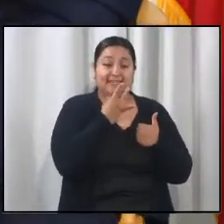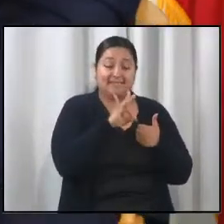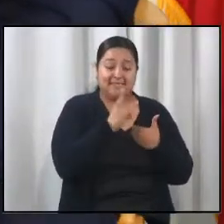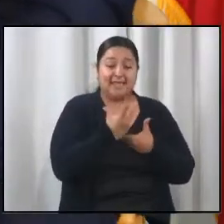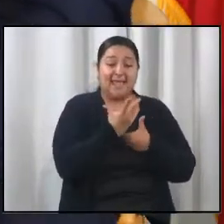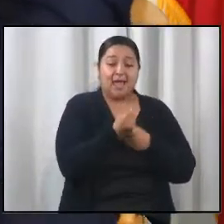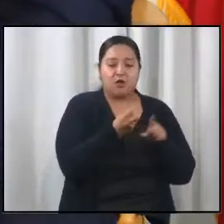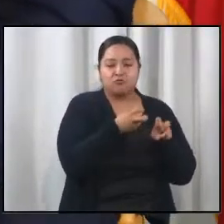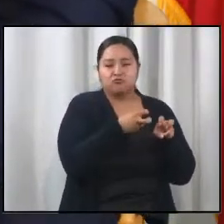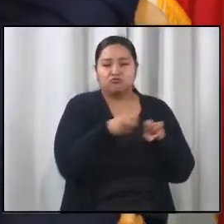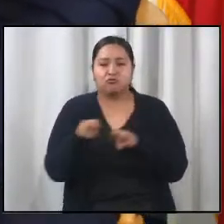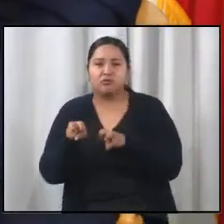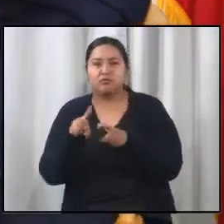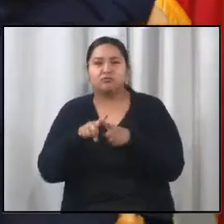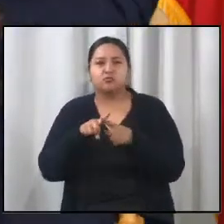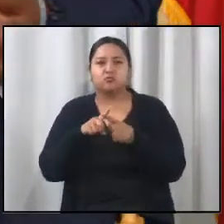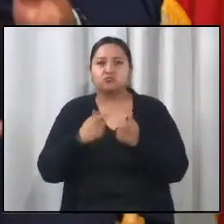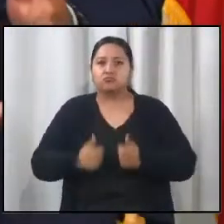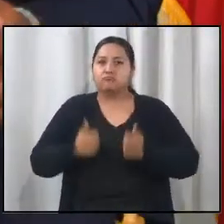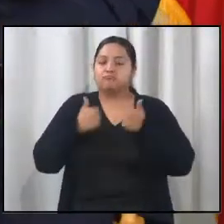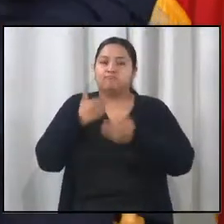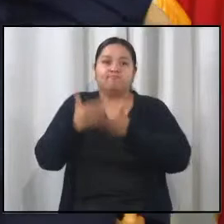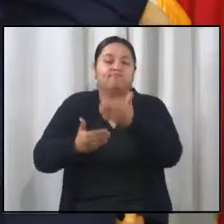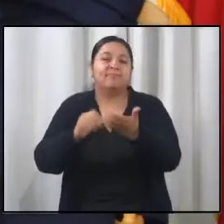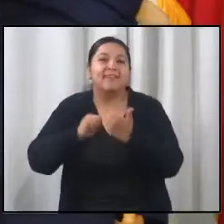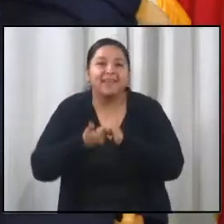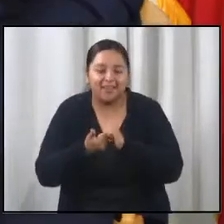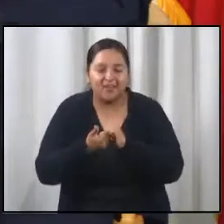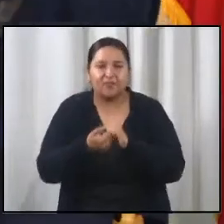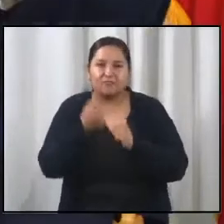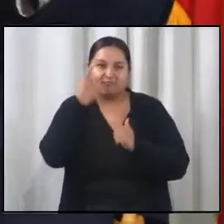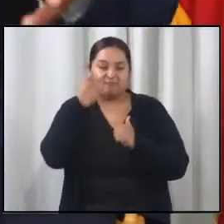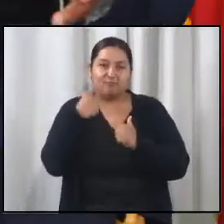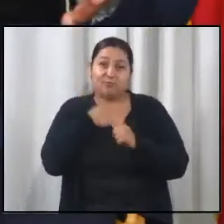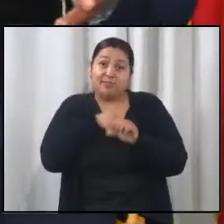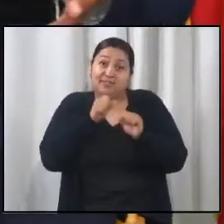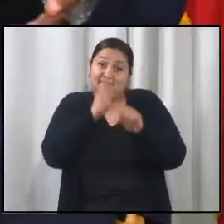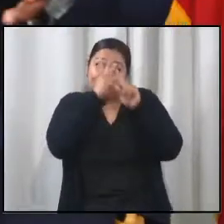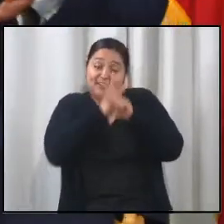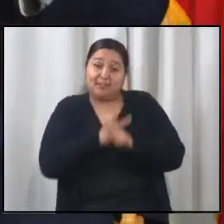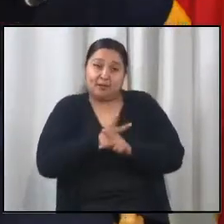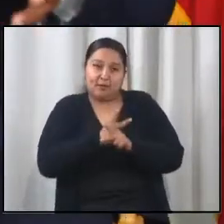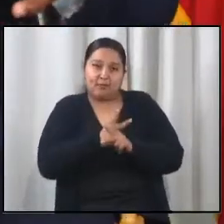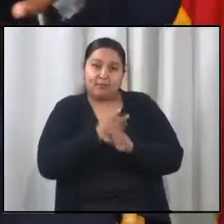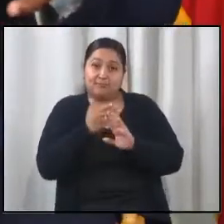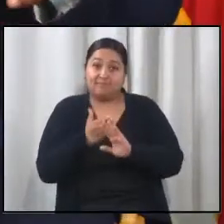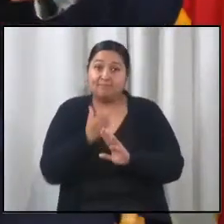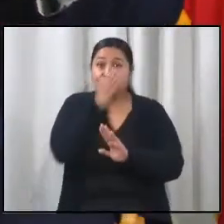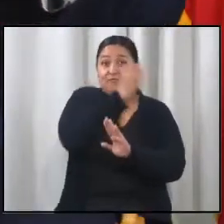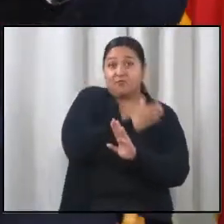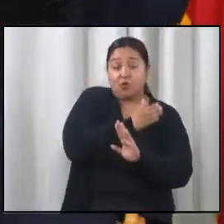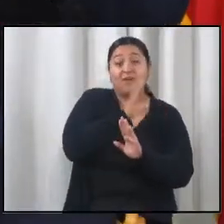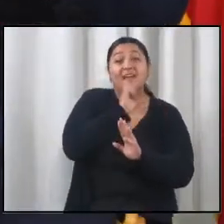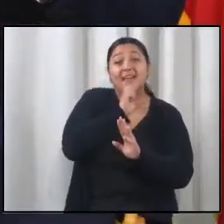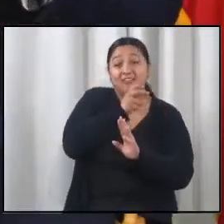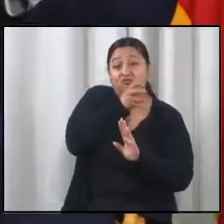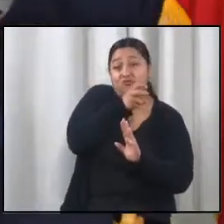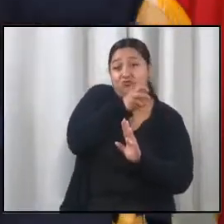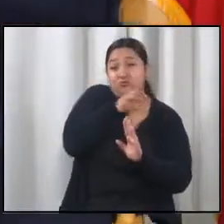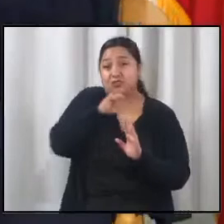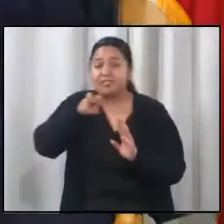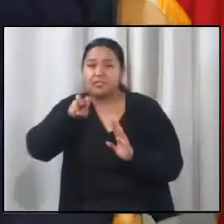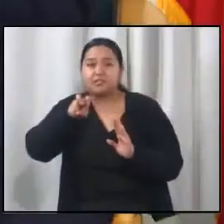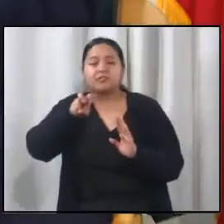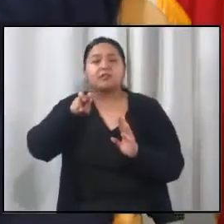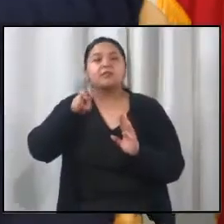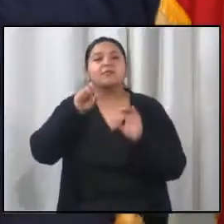and youth in general, because that's an upstream strategy. If you can intervene in their lives at transition age, you can prevent an